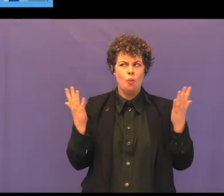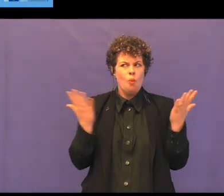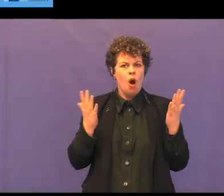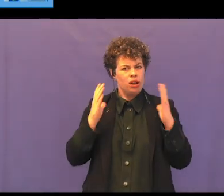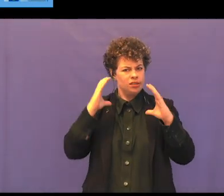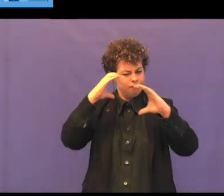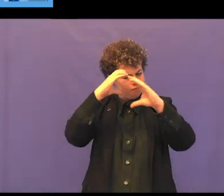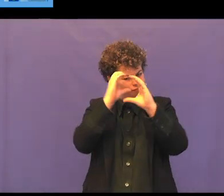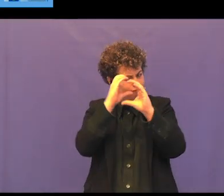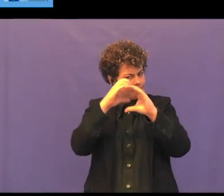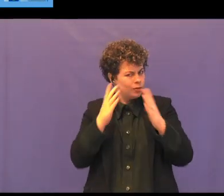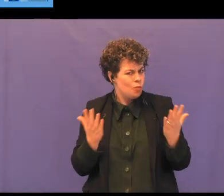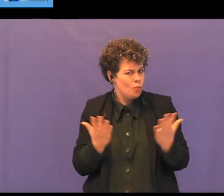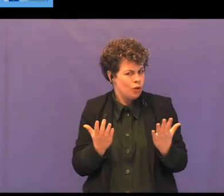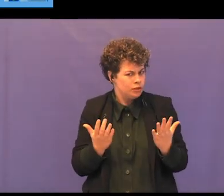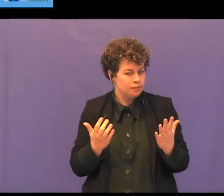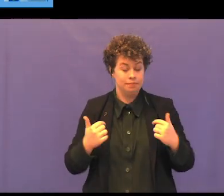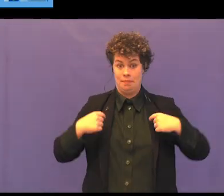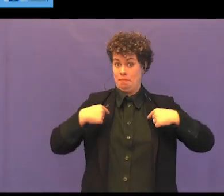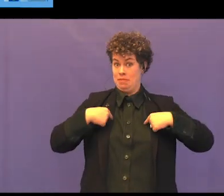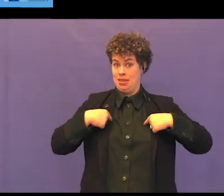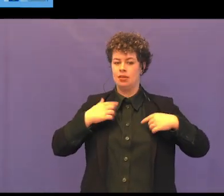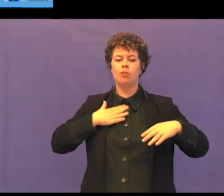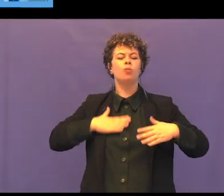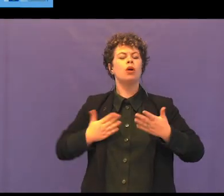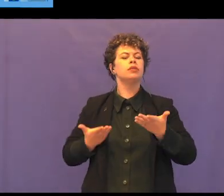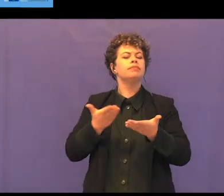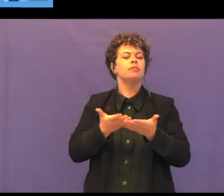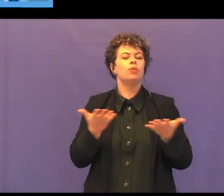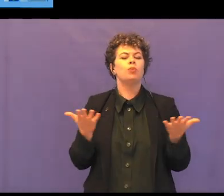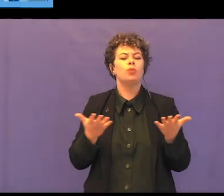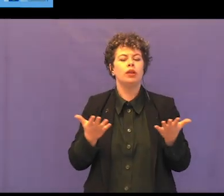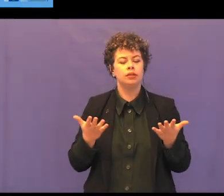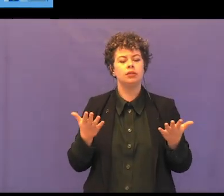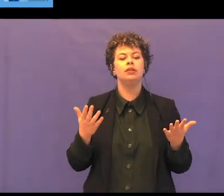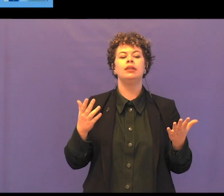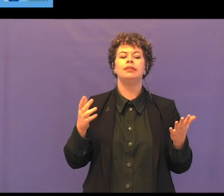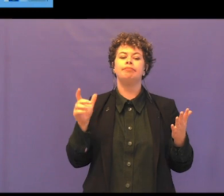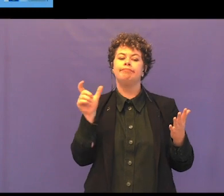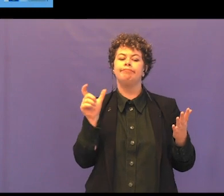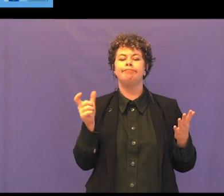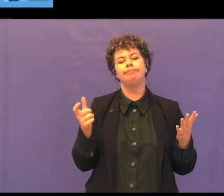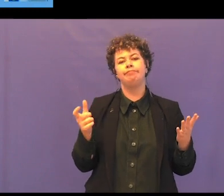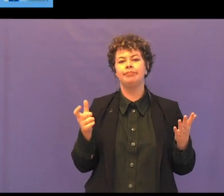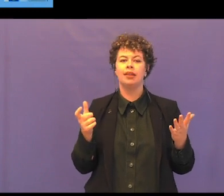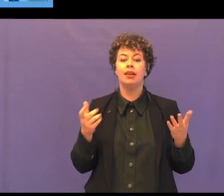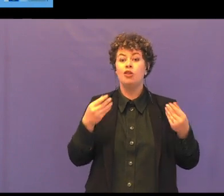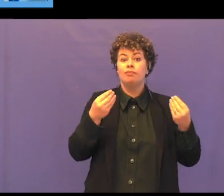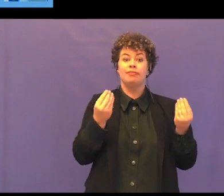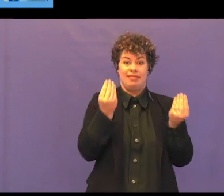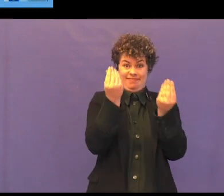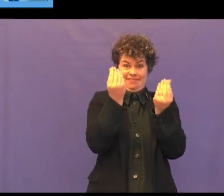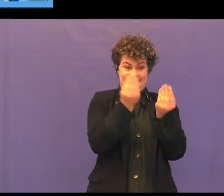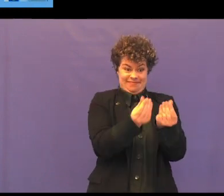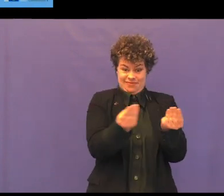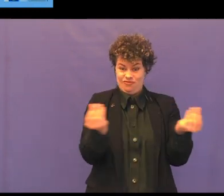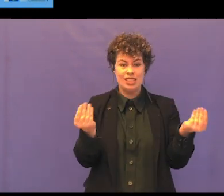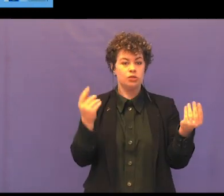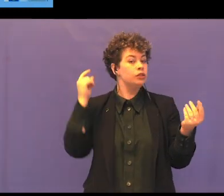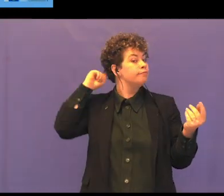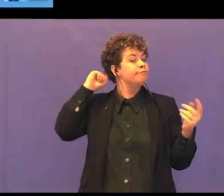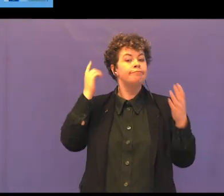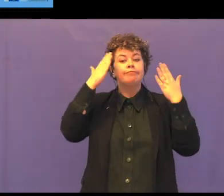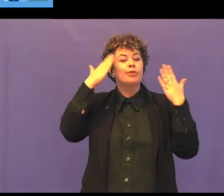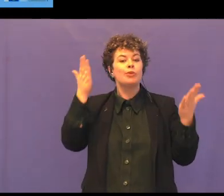call the resource unconscious. So basically the things that sort of underpin the activities that